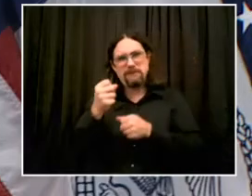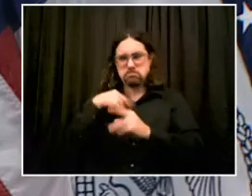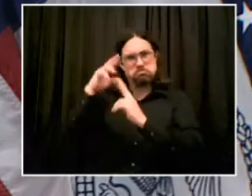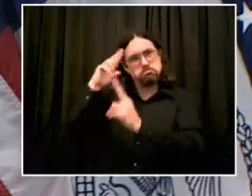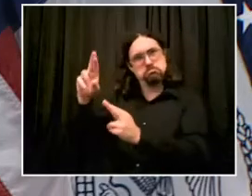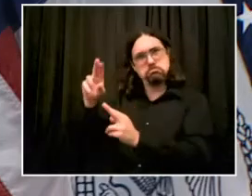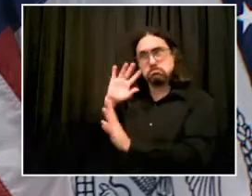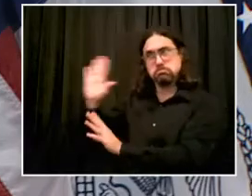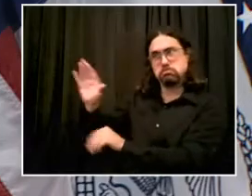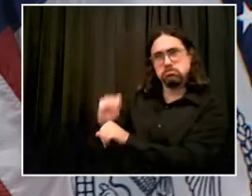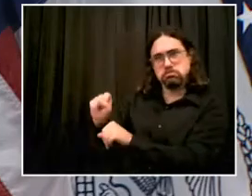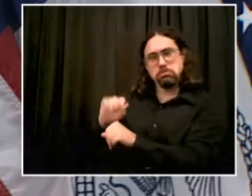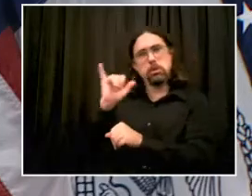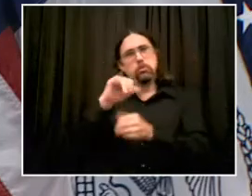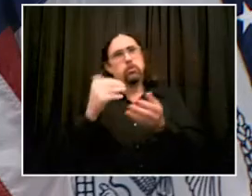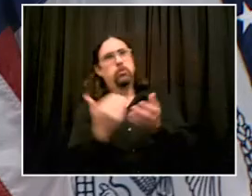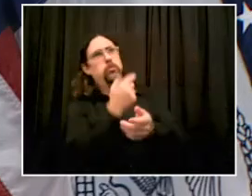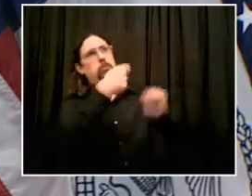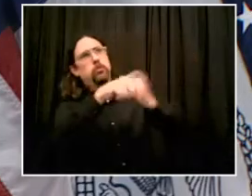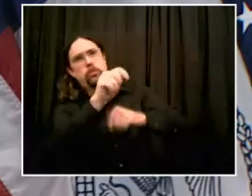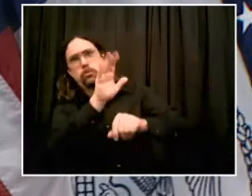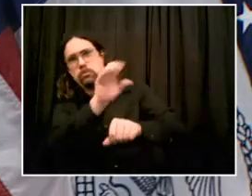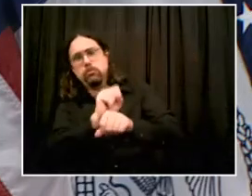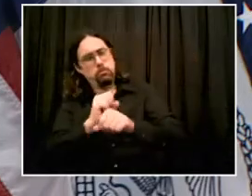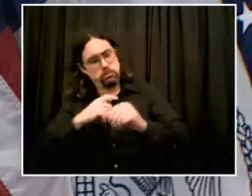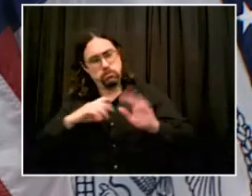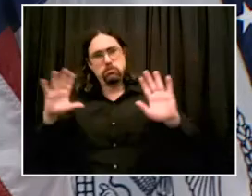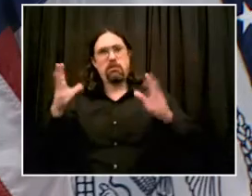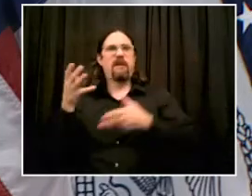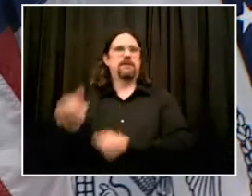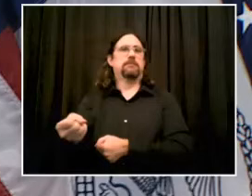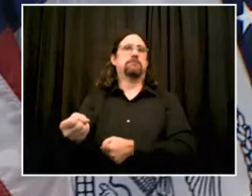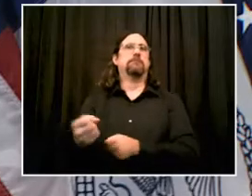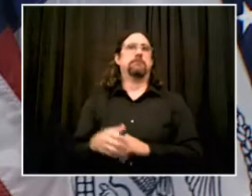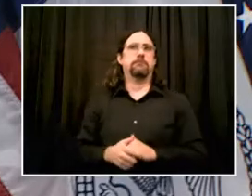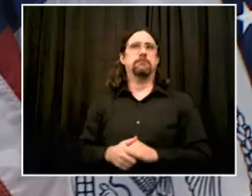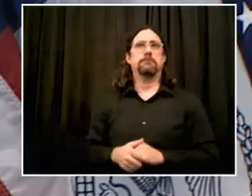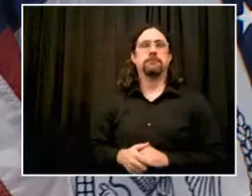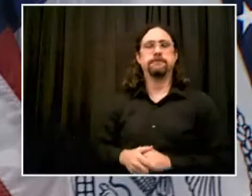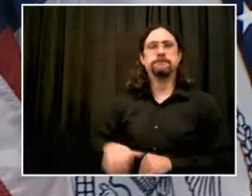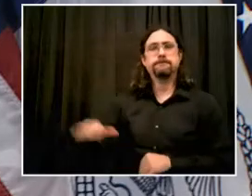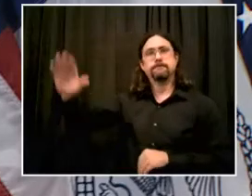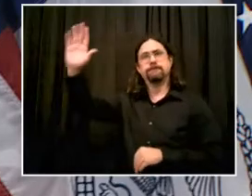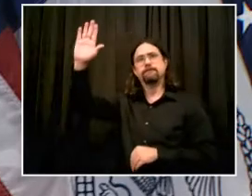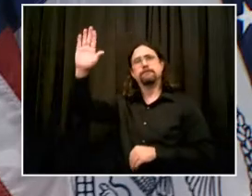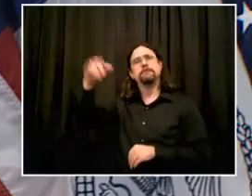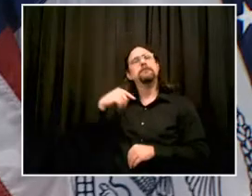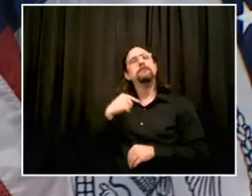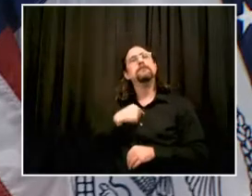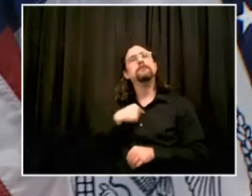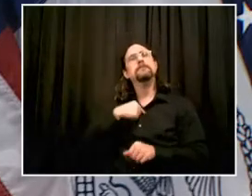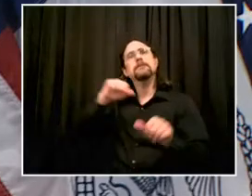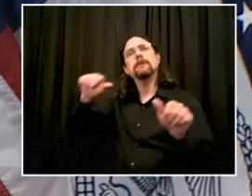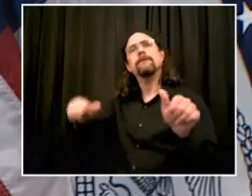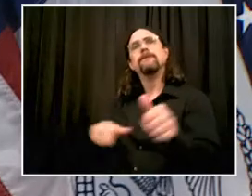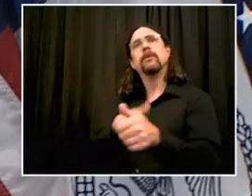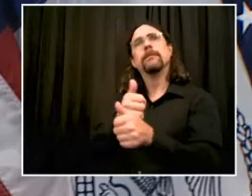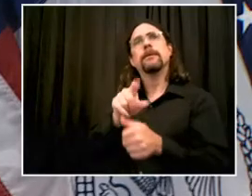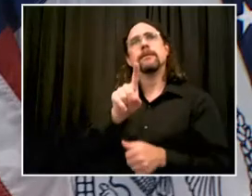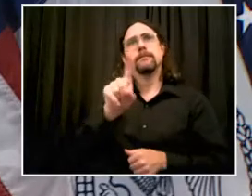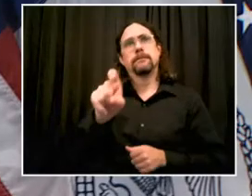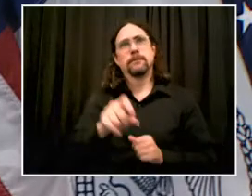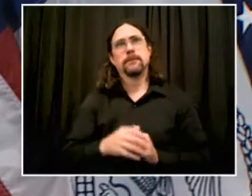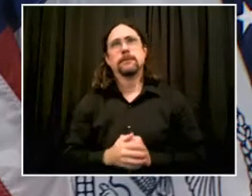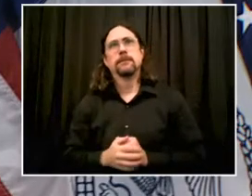what specifically did she do wrong or did she not do? And were any of her decisions that have come over the last few